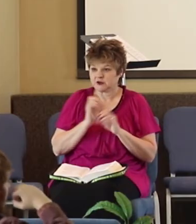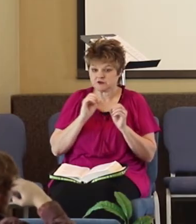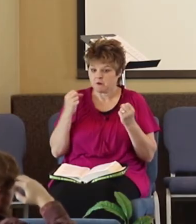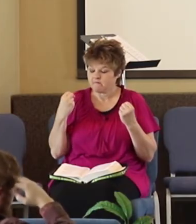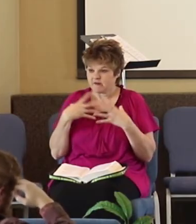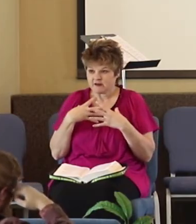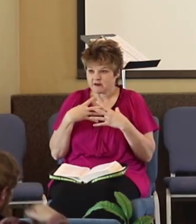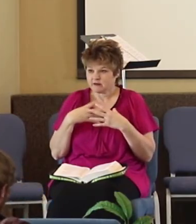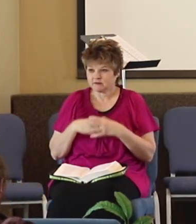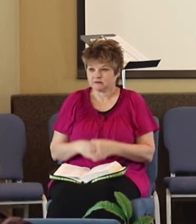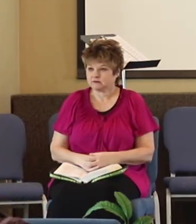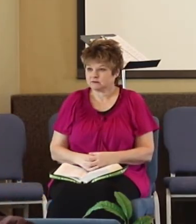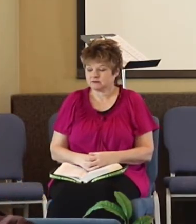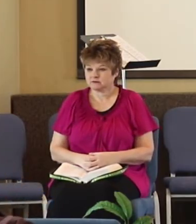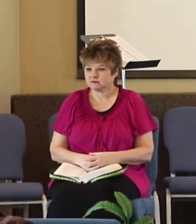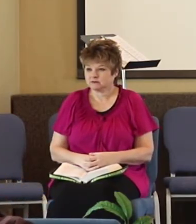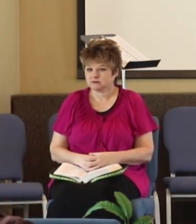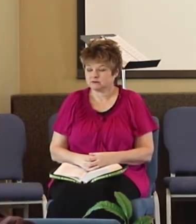fear.